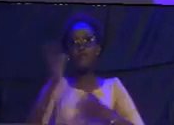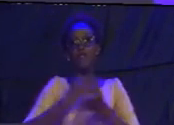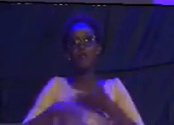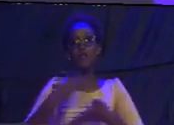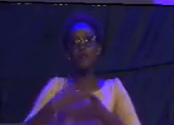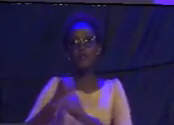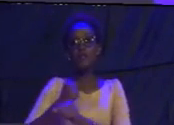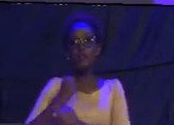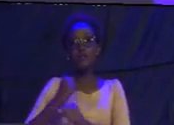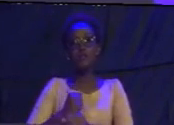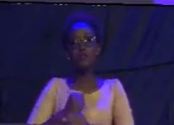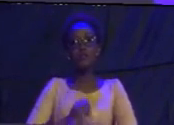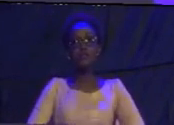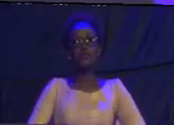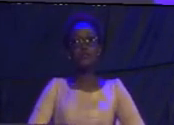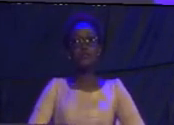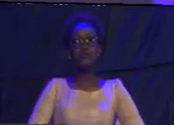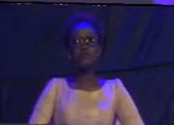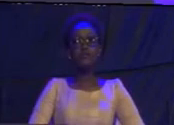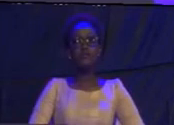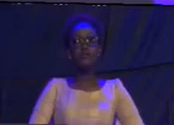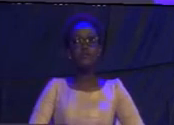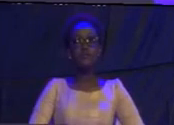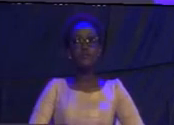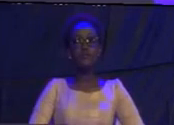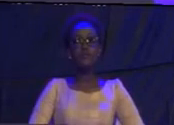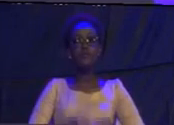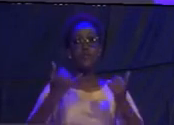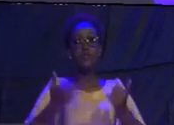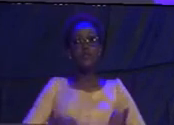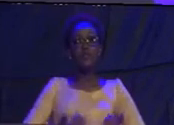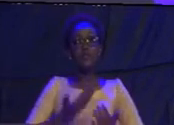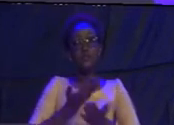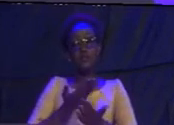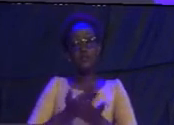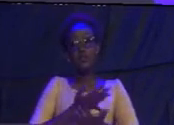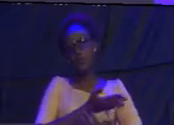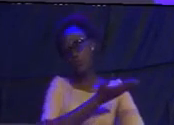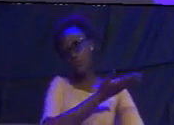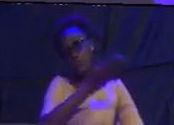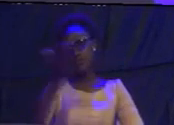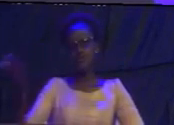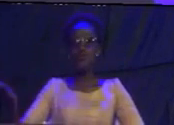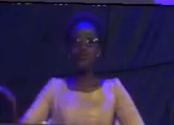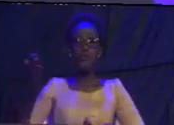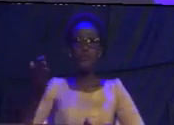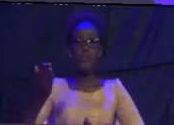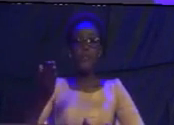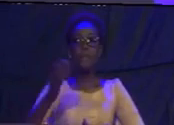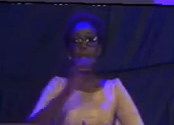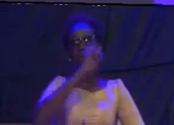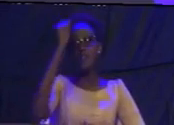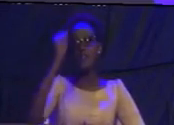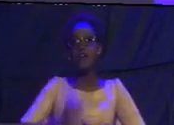be restoration in the bodies and in the spirit. And so, dear Africans, I want to